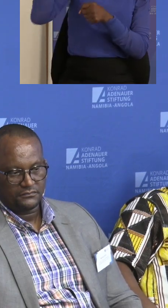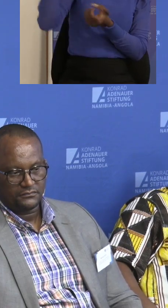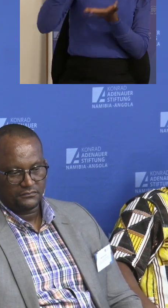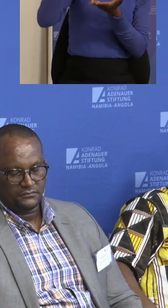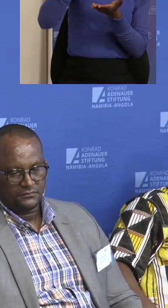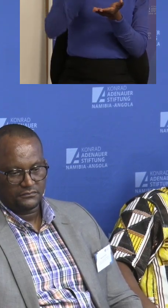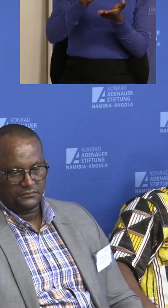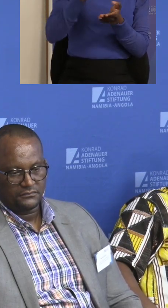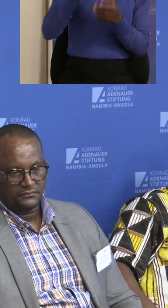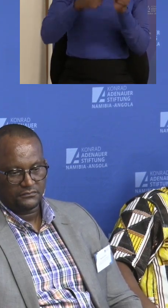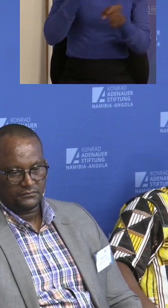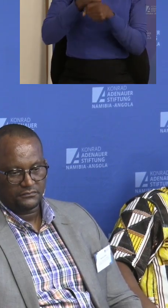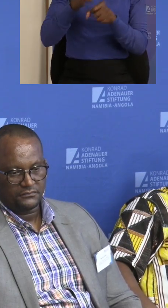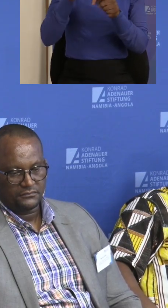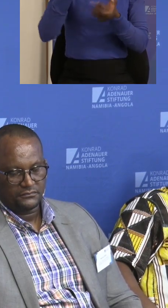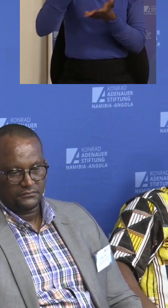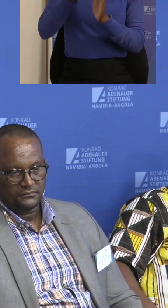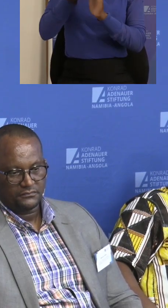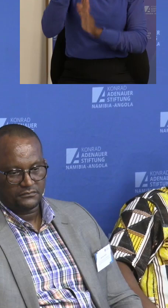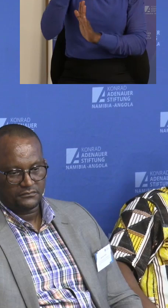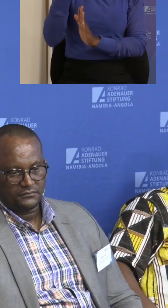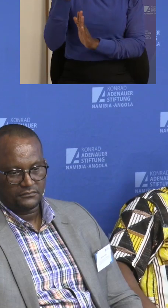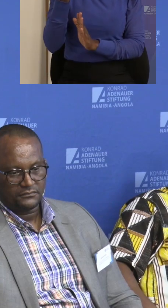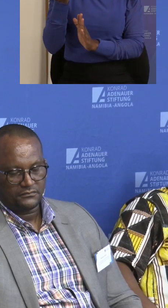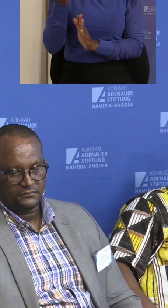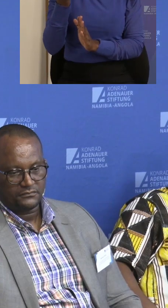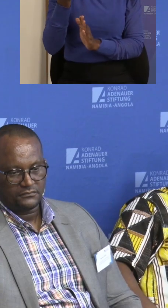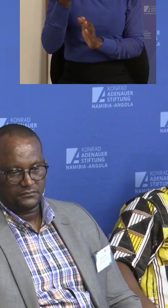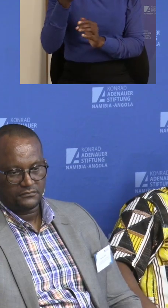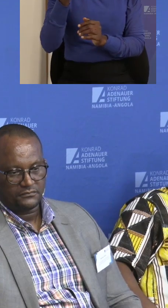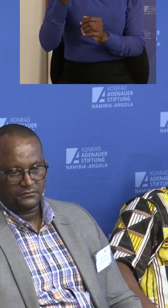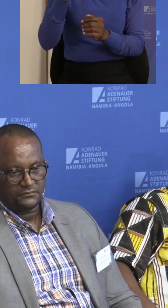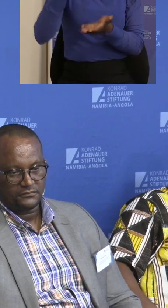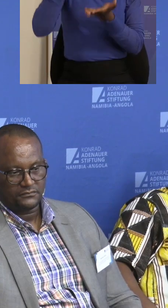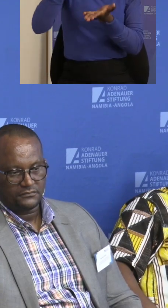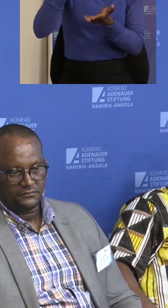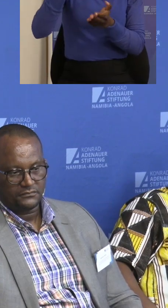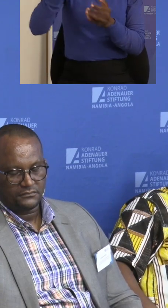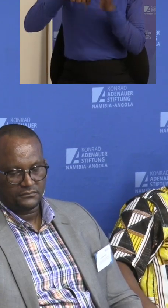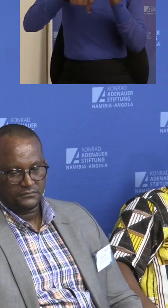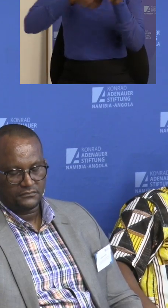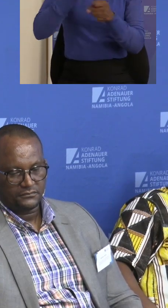budget, and it's the highest he ever tabled. So,